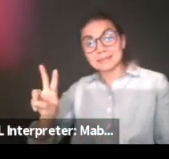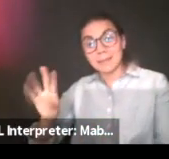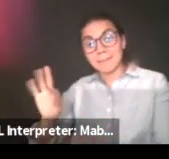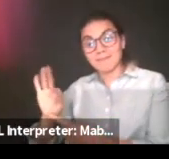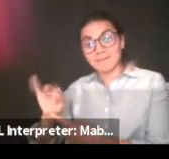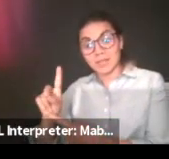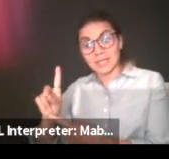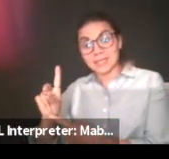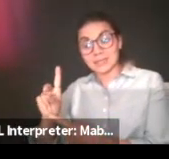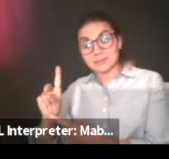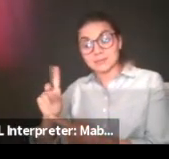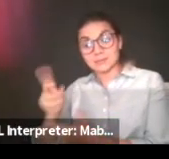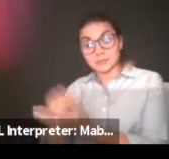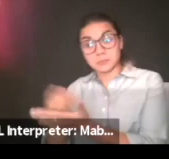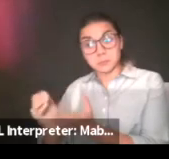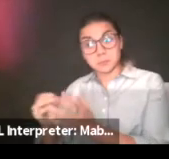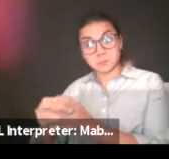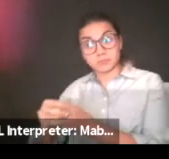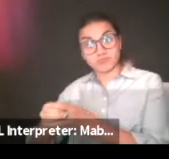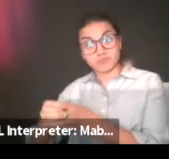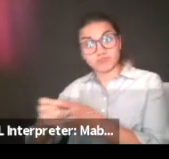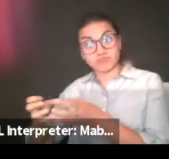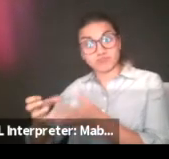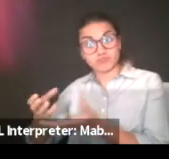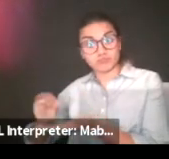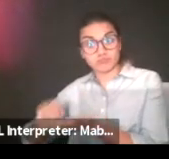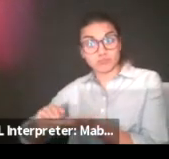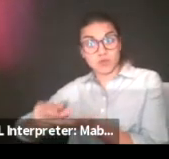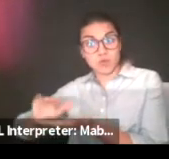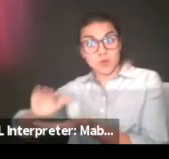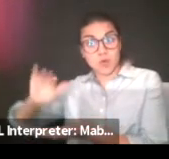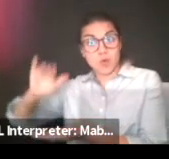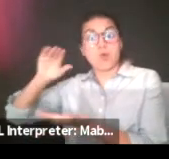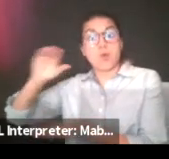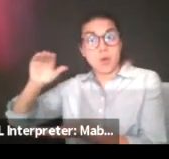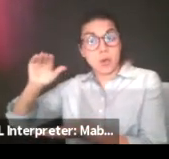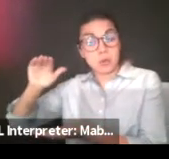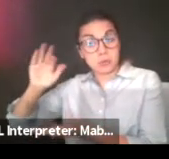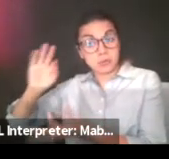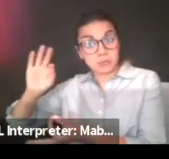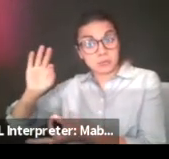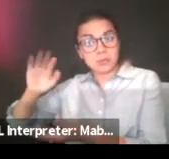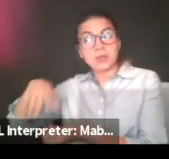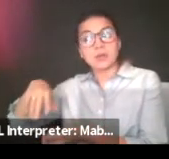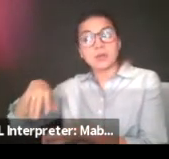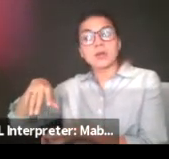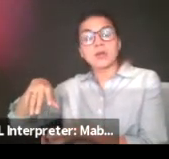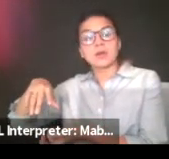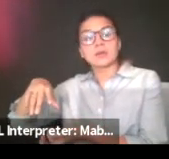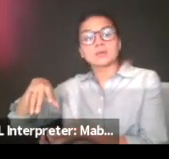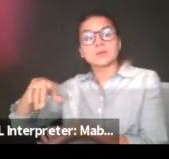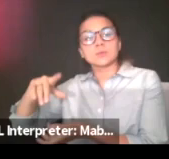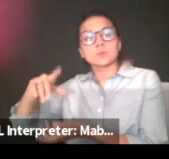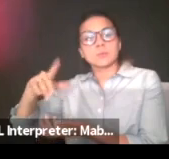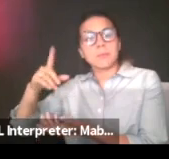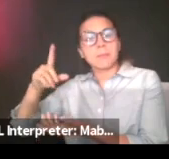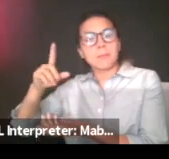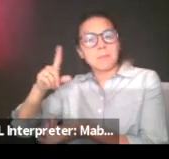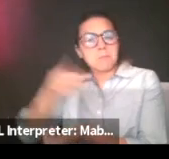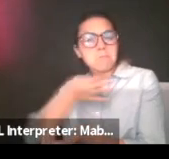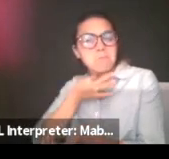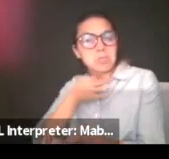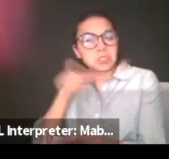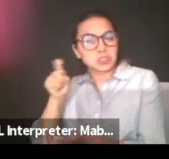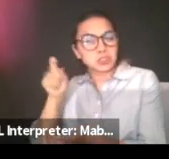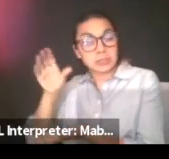to support the work, or does there need to be a separation really between the state and the work? So that's